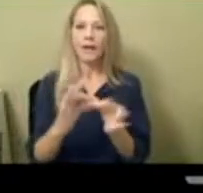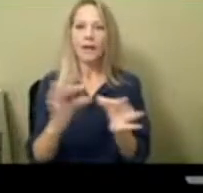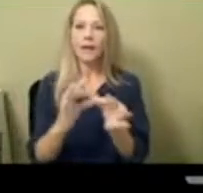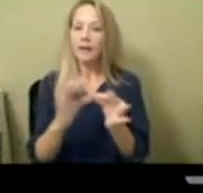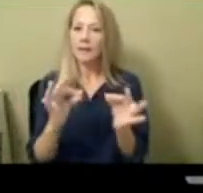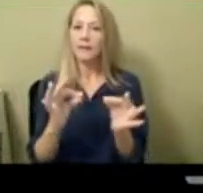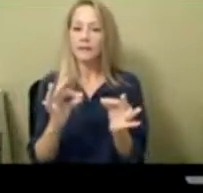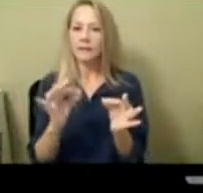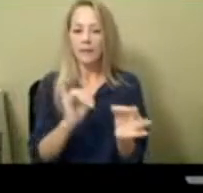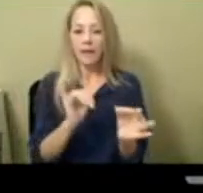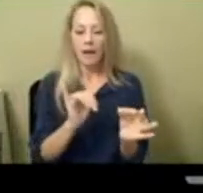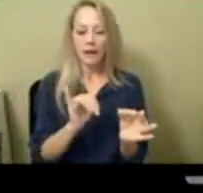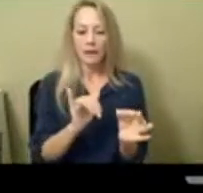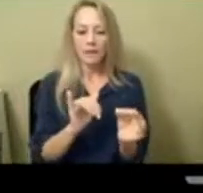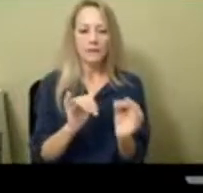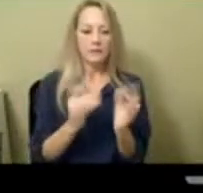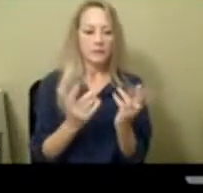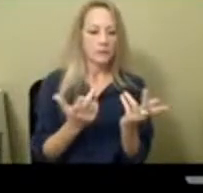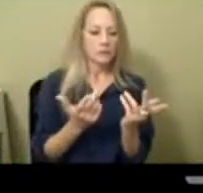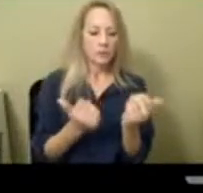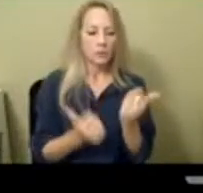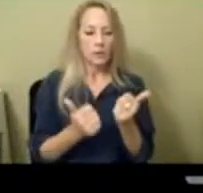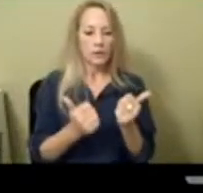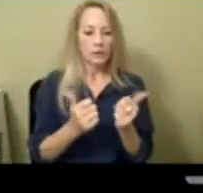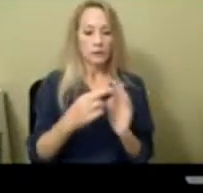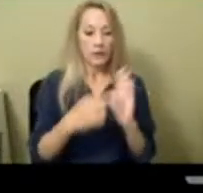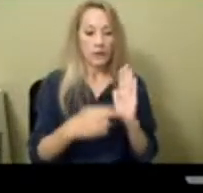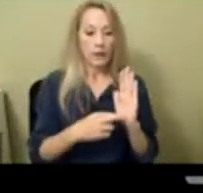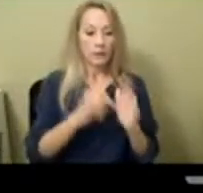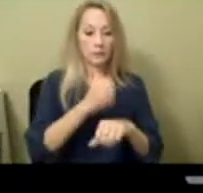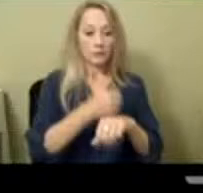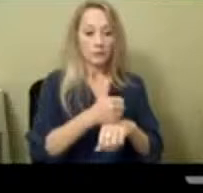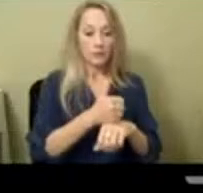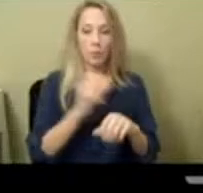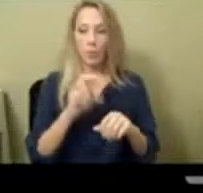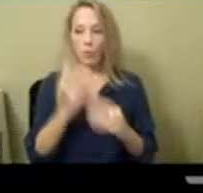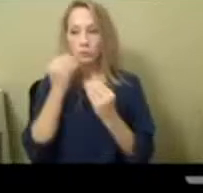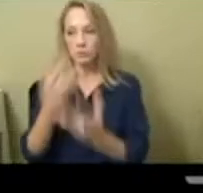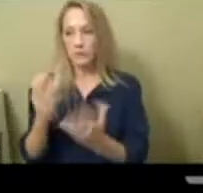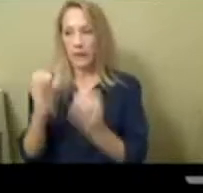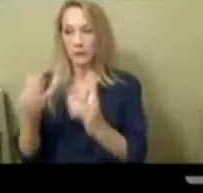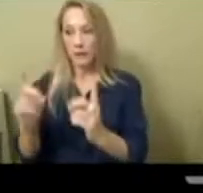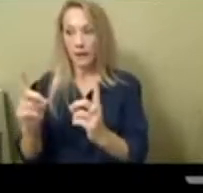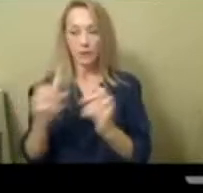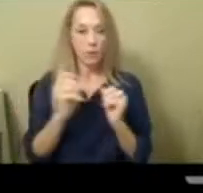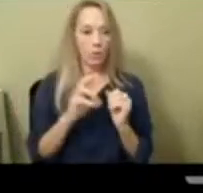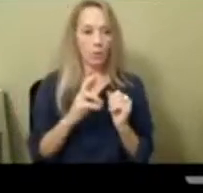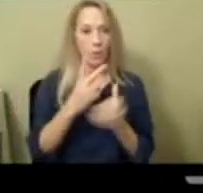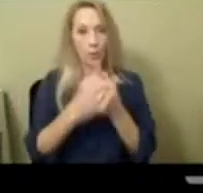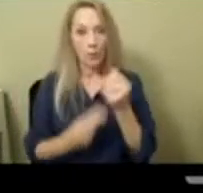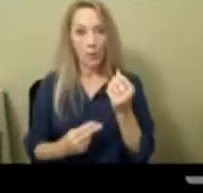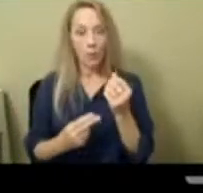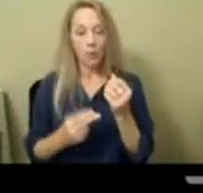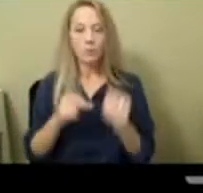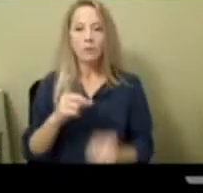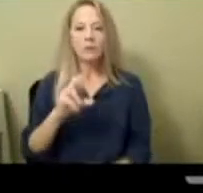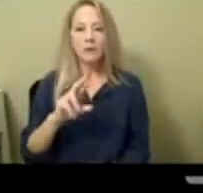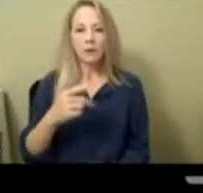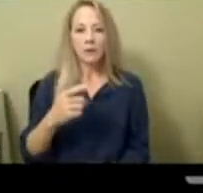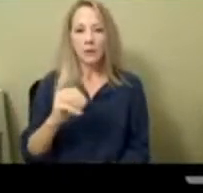back and forth between, are you going to do regulations? Are you going to do education? Are you going to do some of both? But Dr. Gocher, I just wanted you to